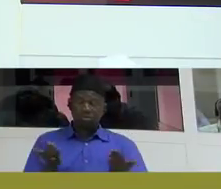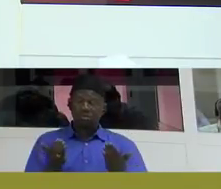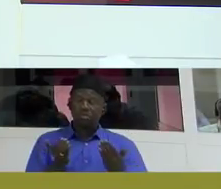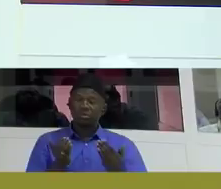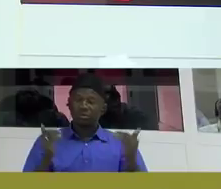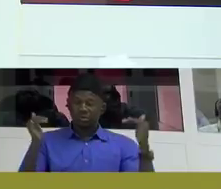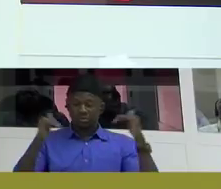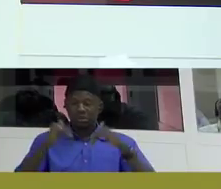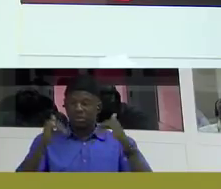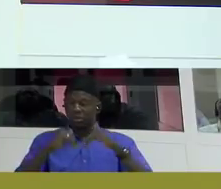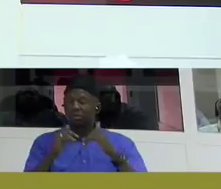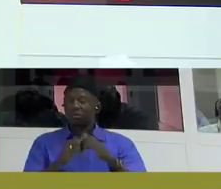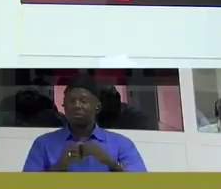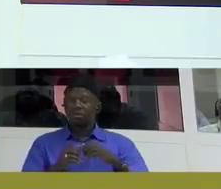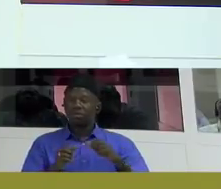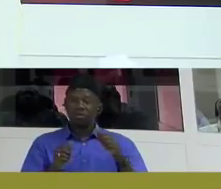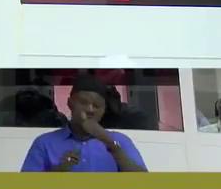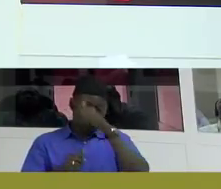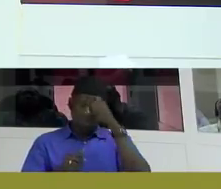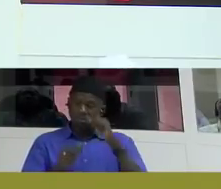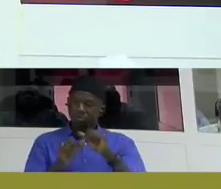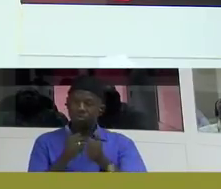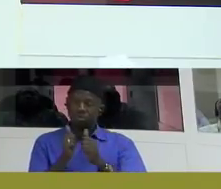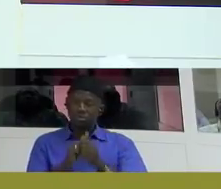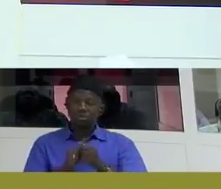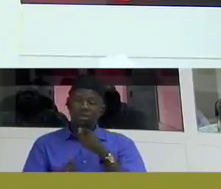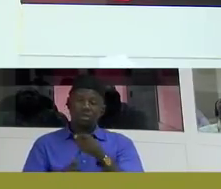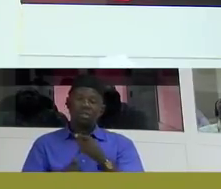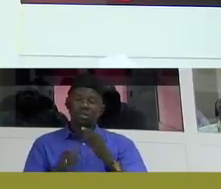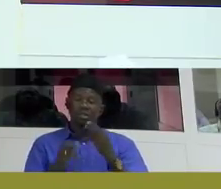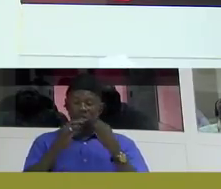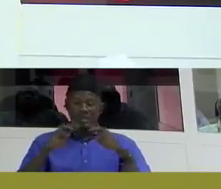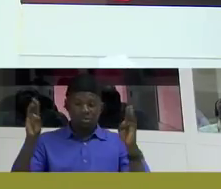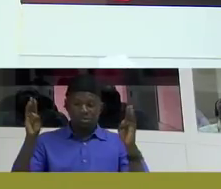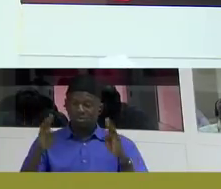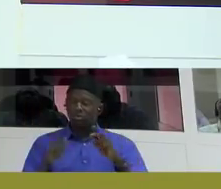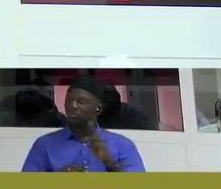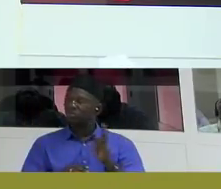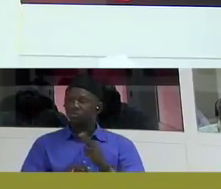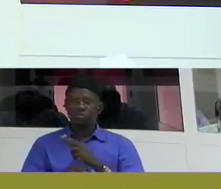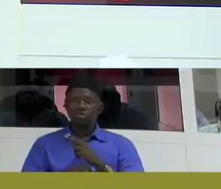that that declaration is anti the Constitution.